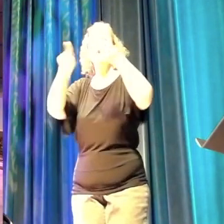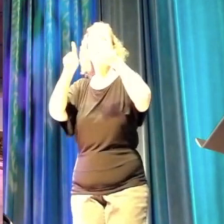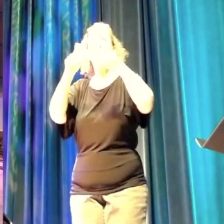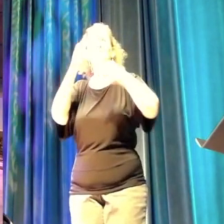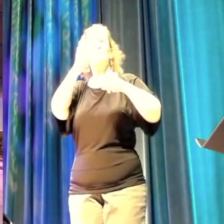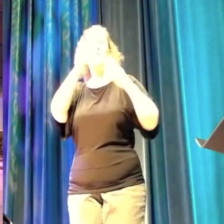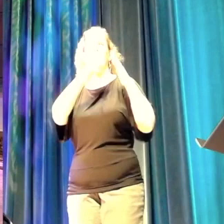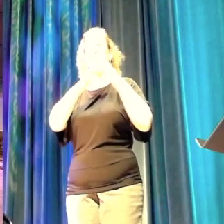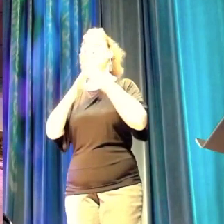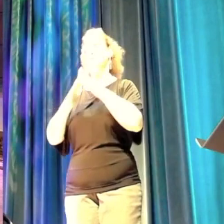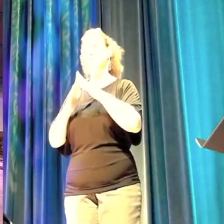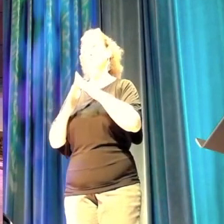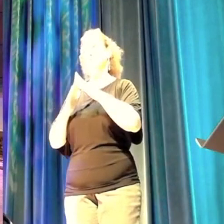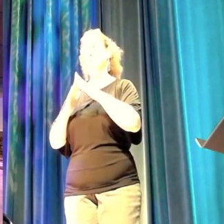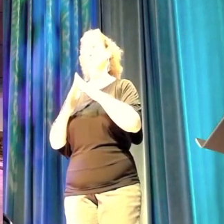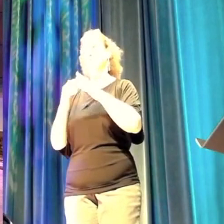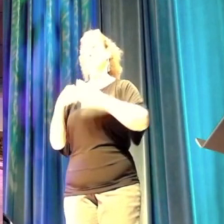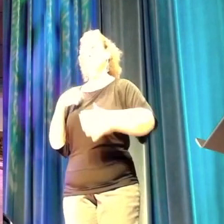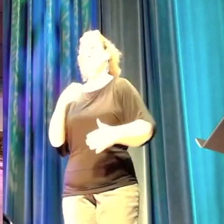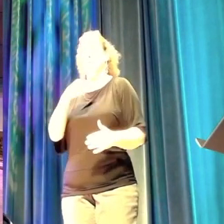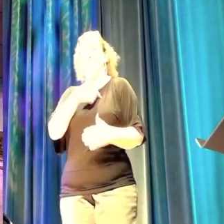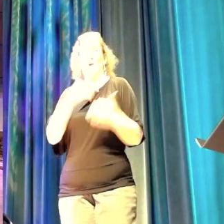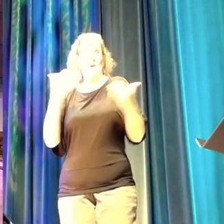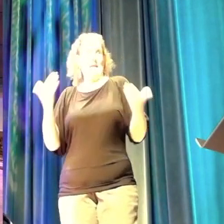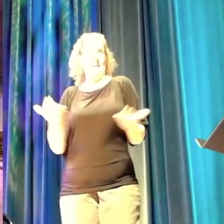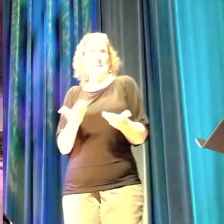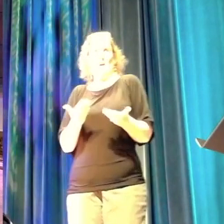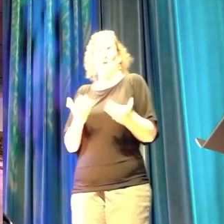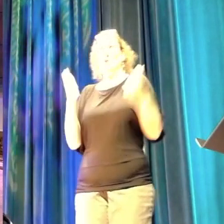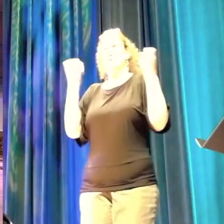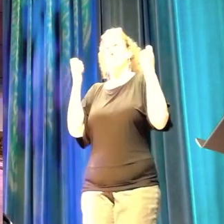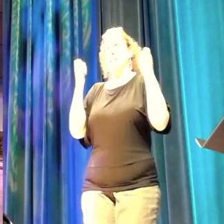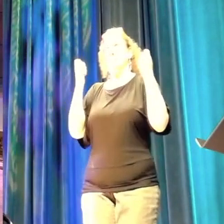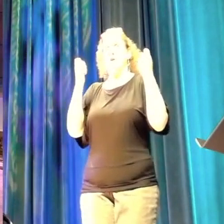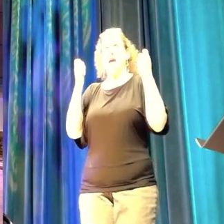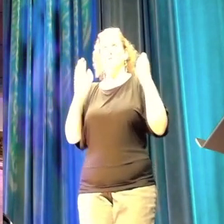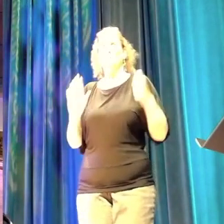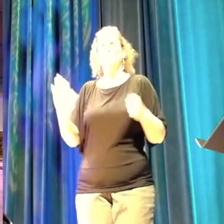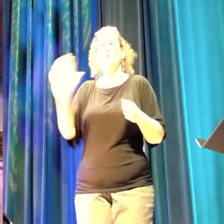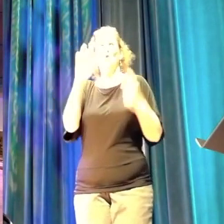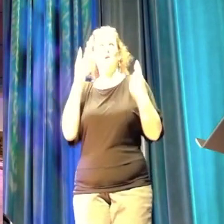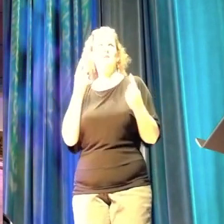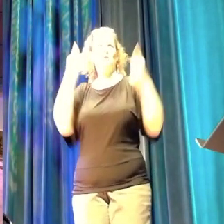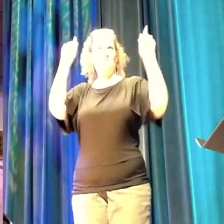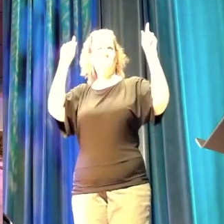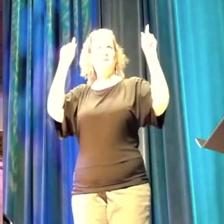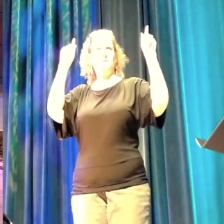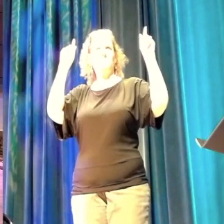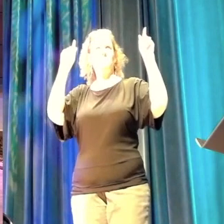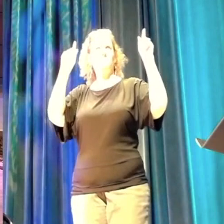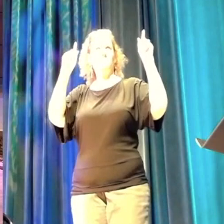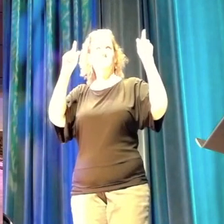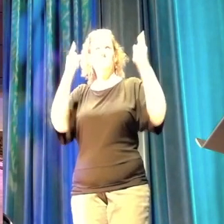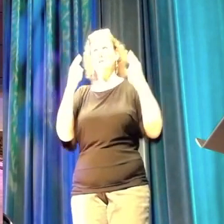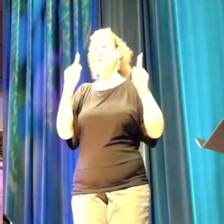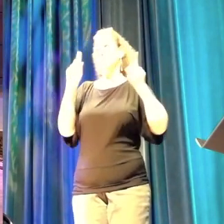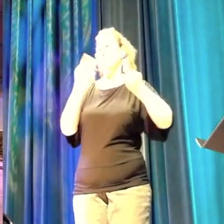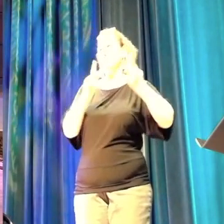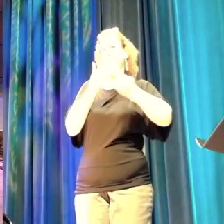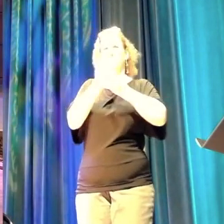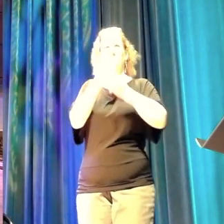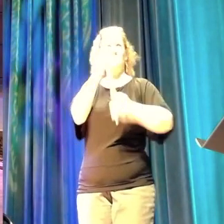community. We're here ultimately to celebrate the achievements of people who are blind and visually